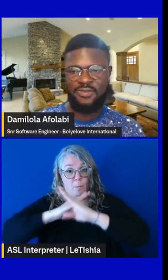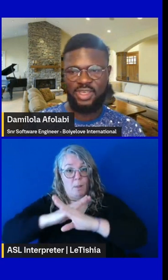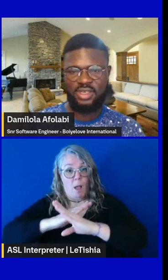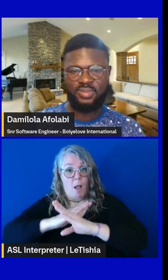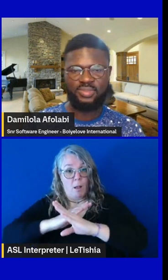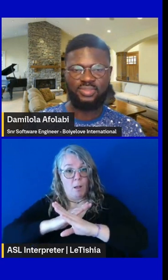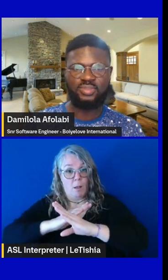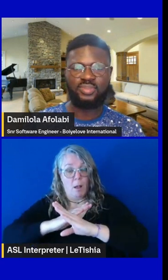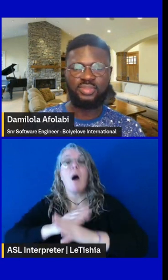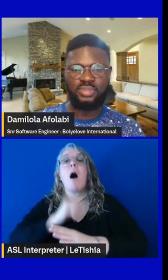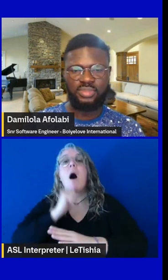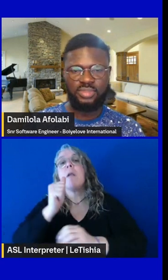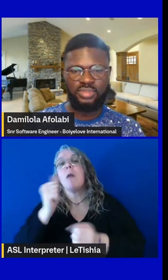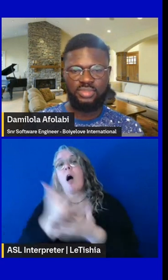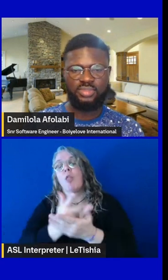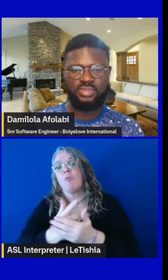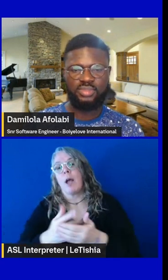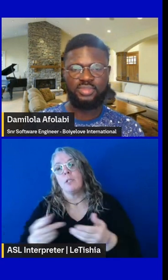unauthorized traffic.